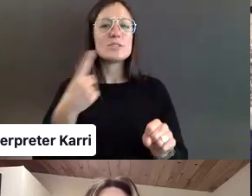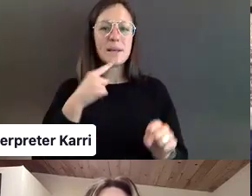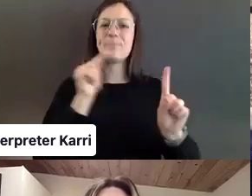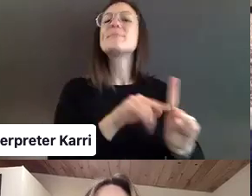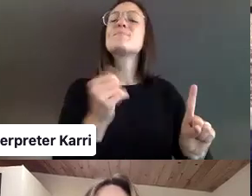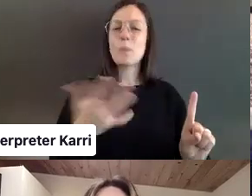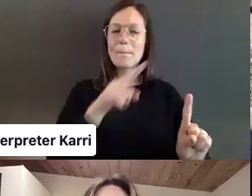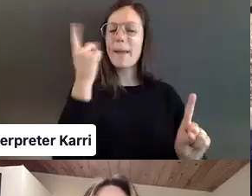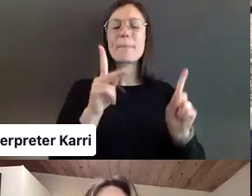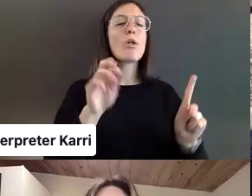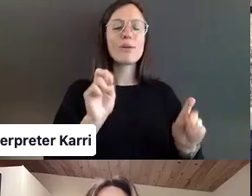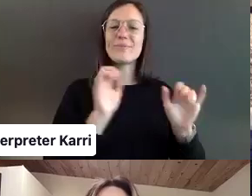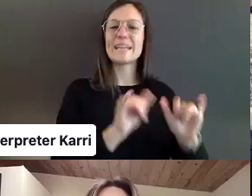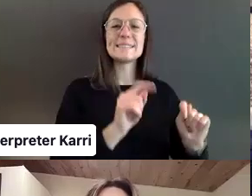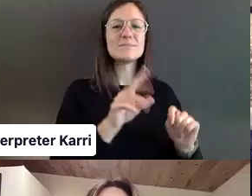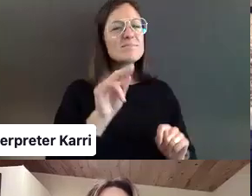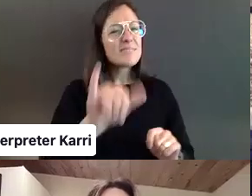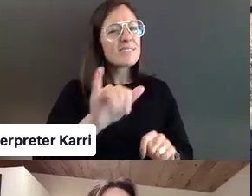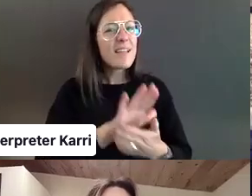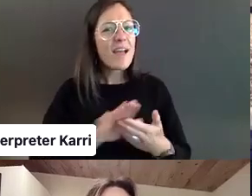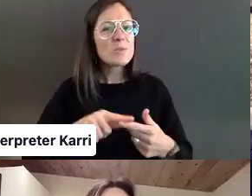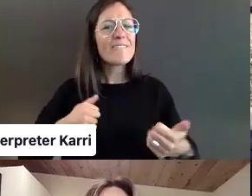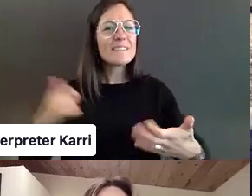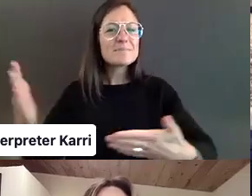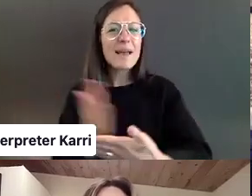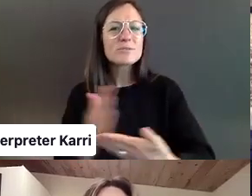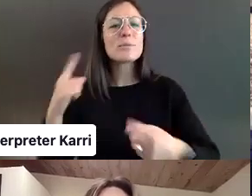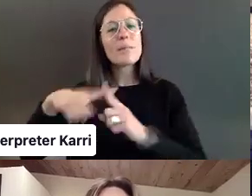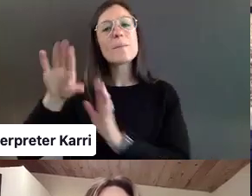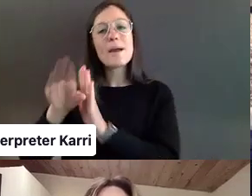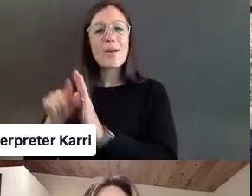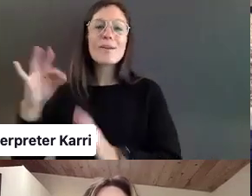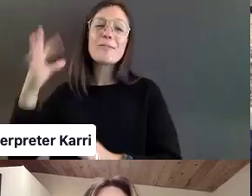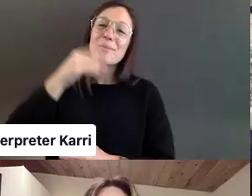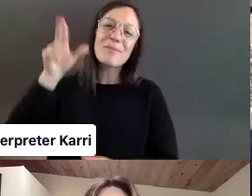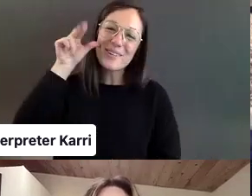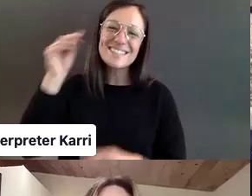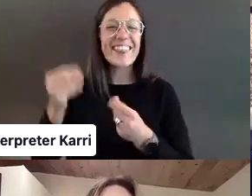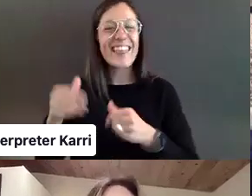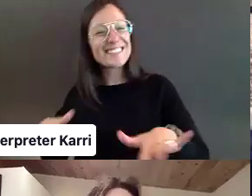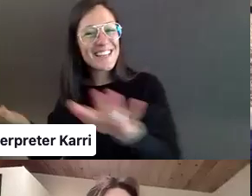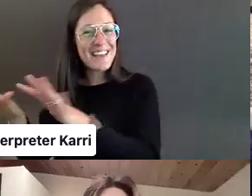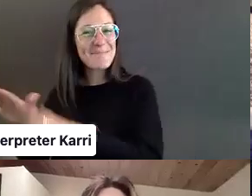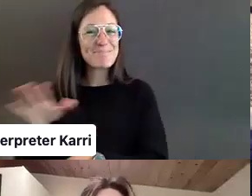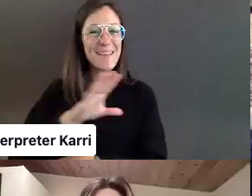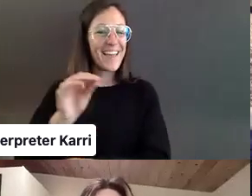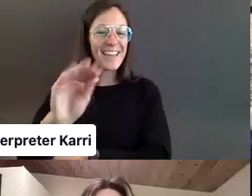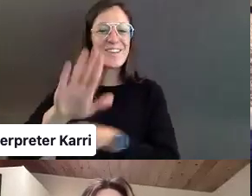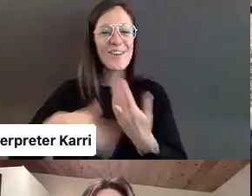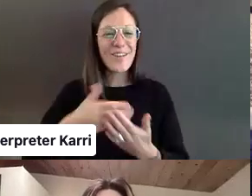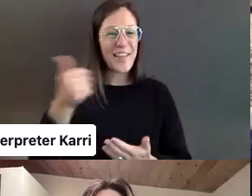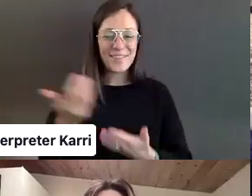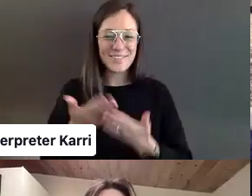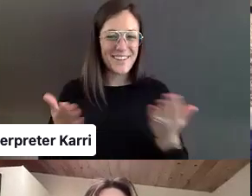are, which was really, really nice, with a backdrop of beautiful horses and landscapes and all that other stuff.